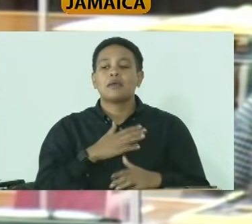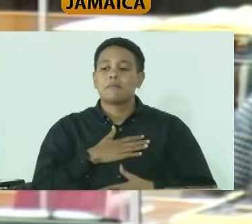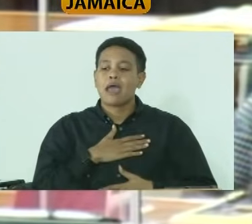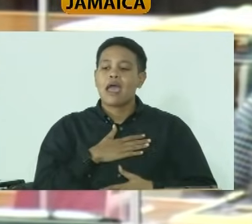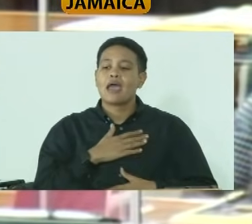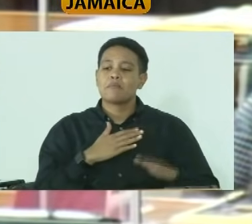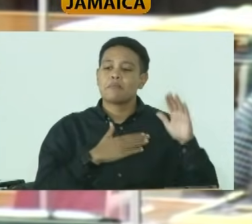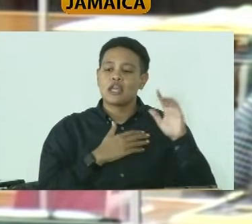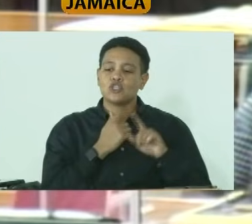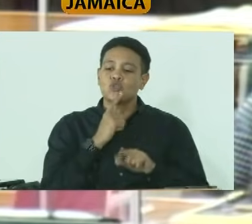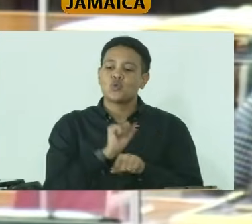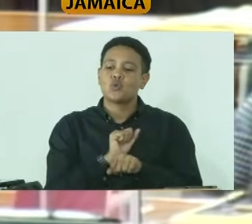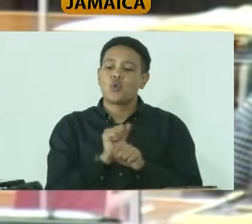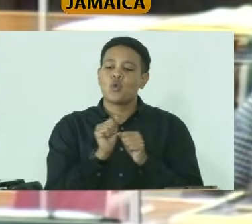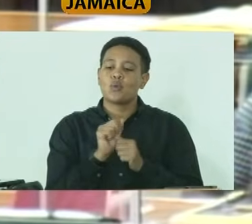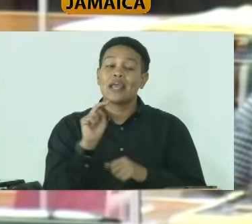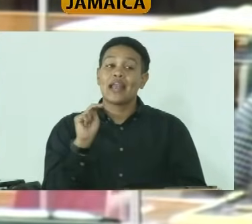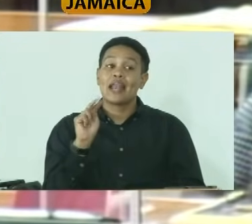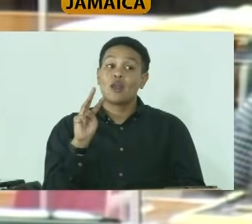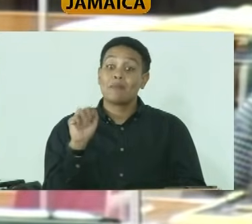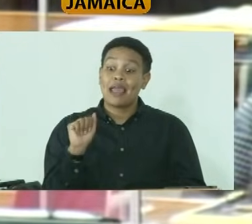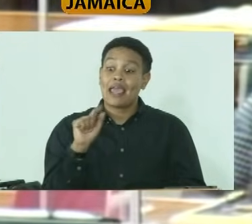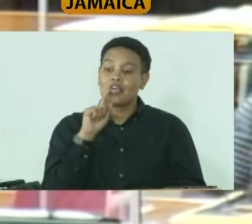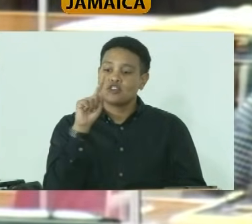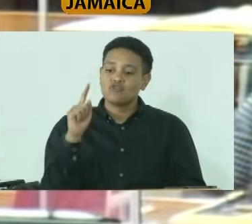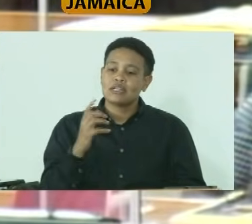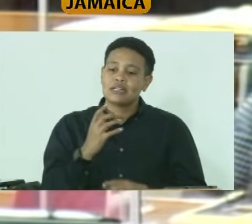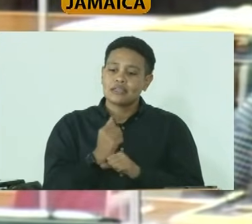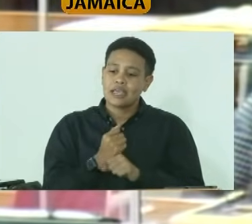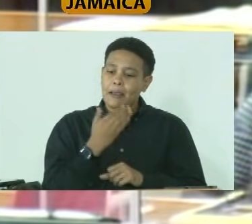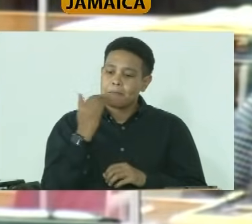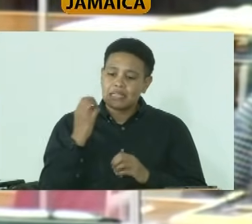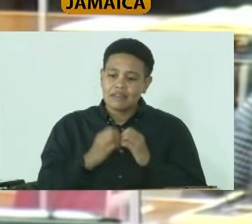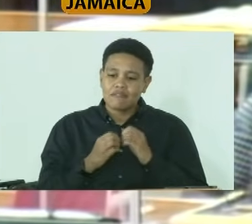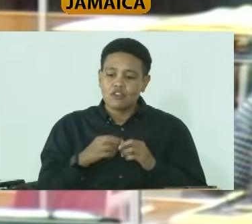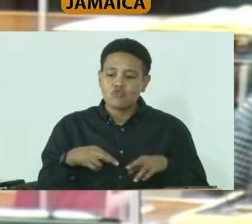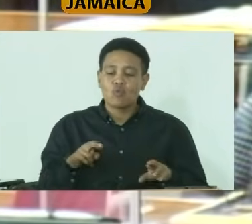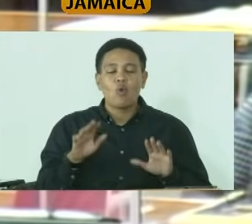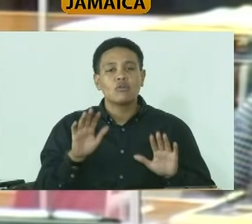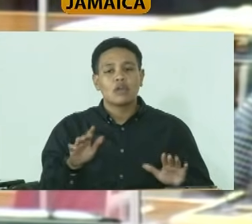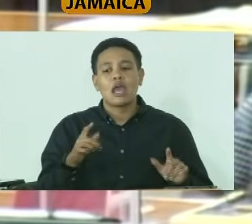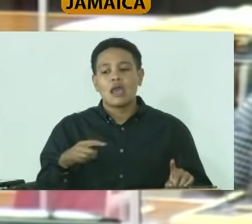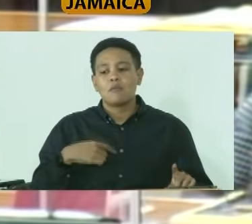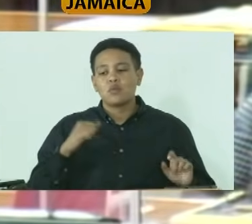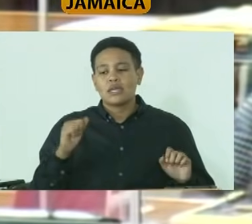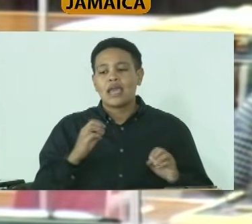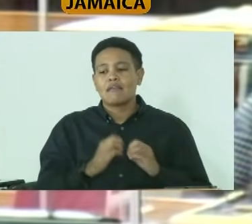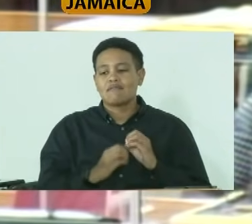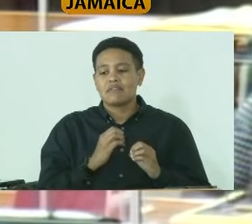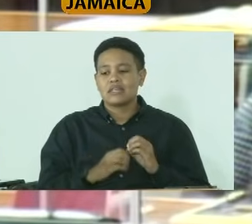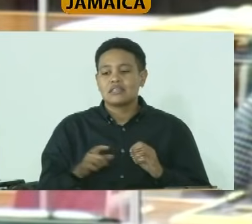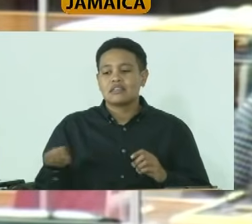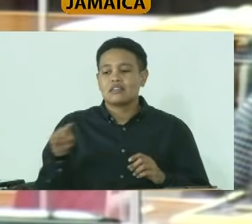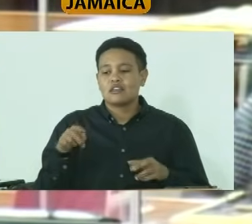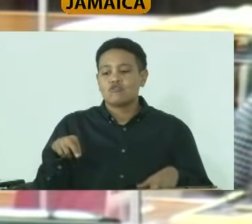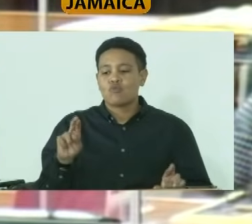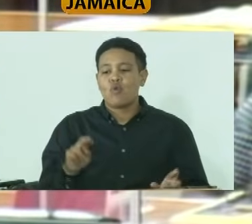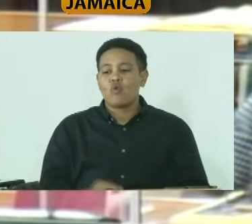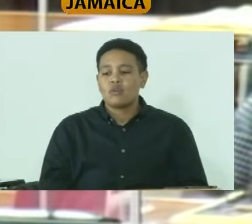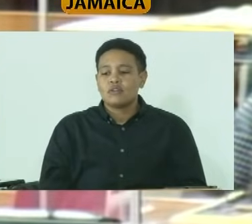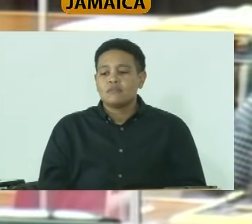to work with the National Work Agency to secure greater funding so that we can fix these other